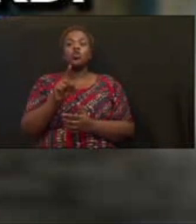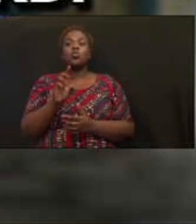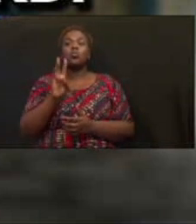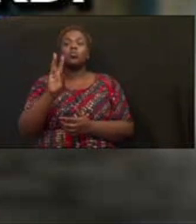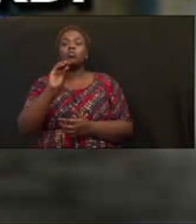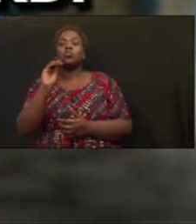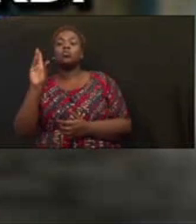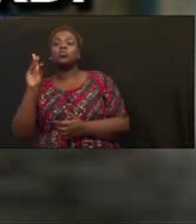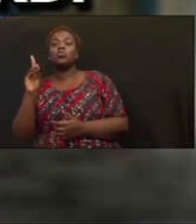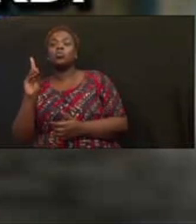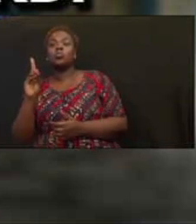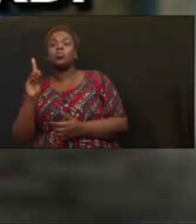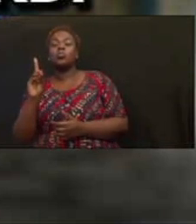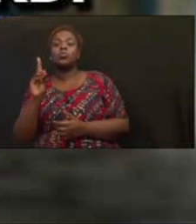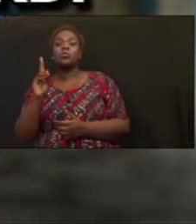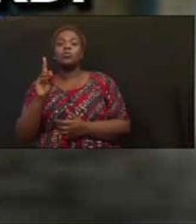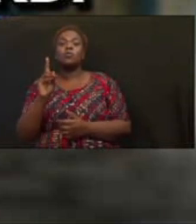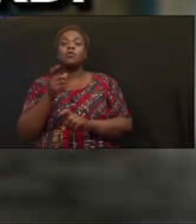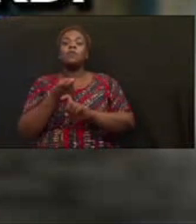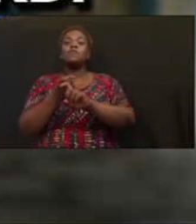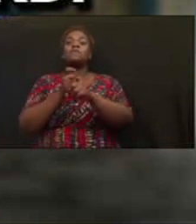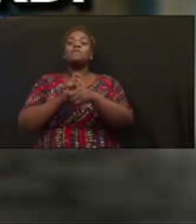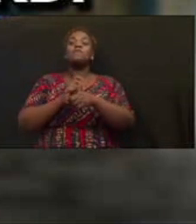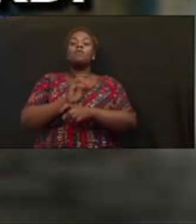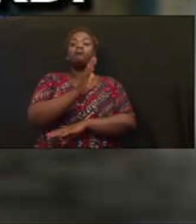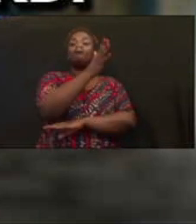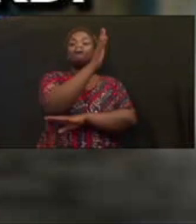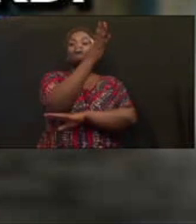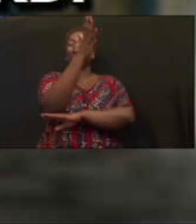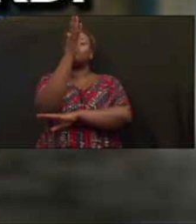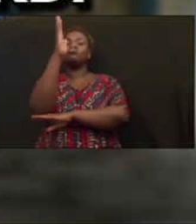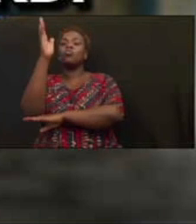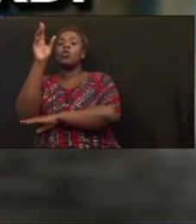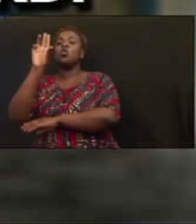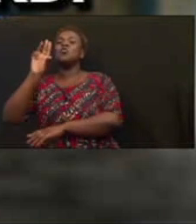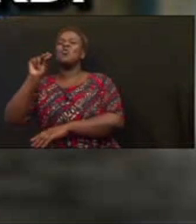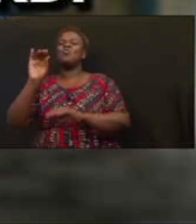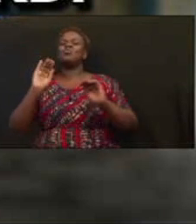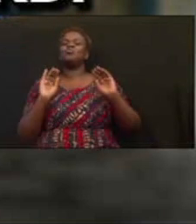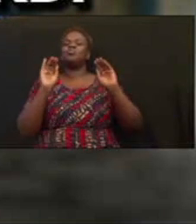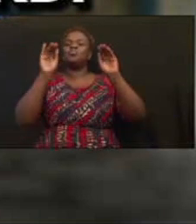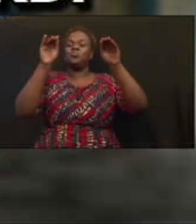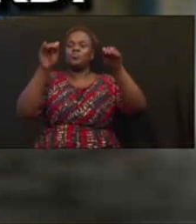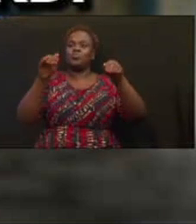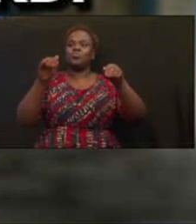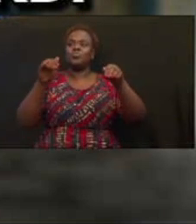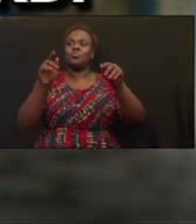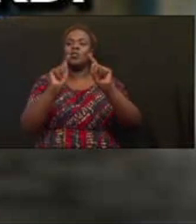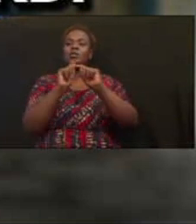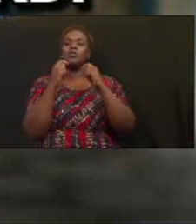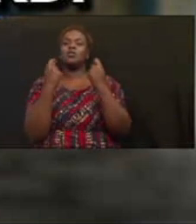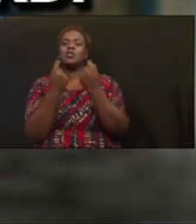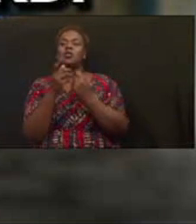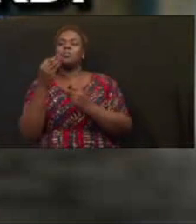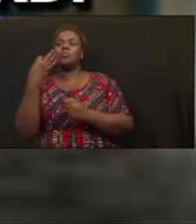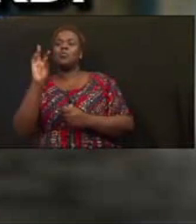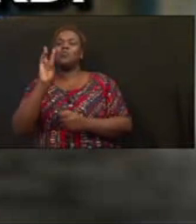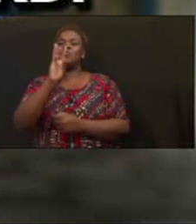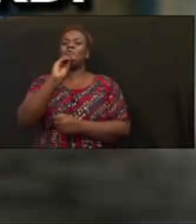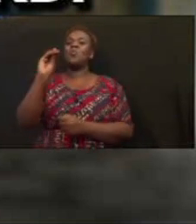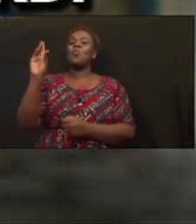from a mountain. You get wood from the forest. So the kind of wood he's talking about